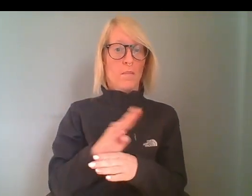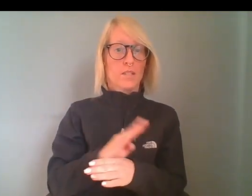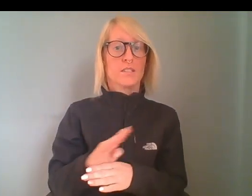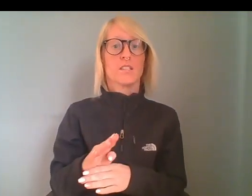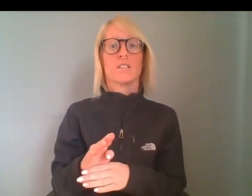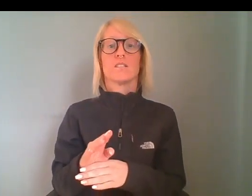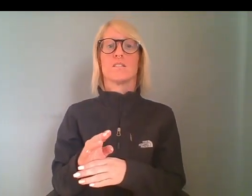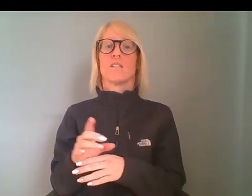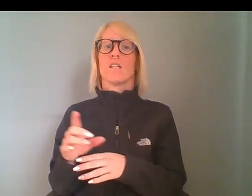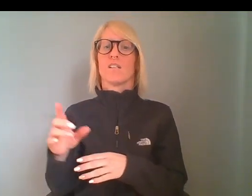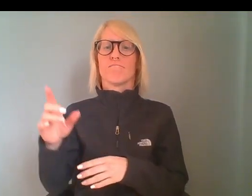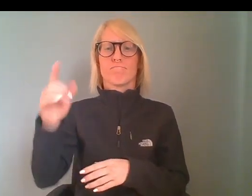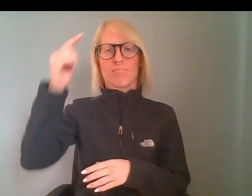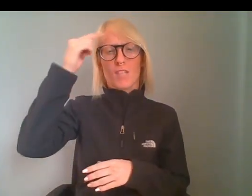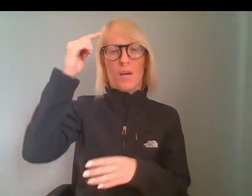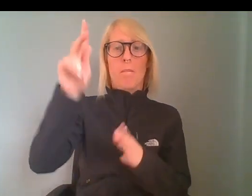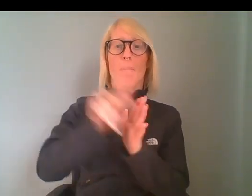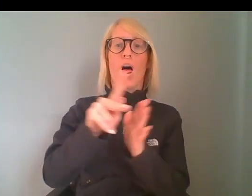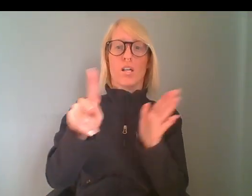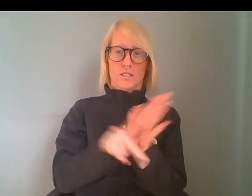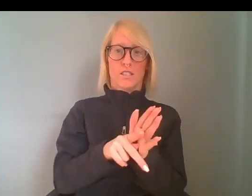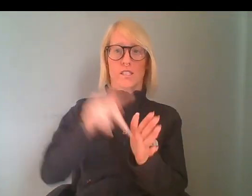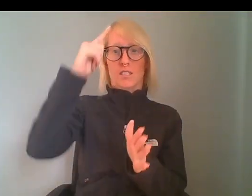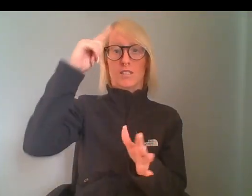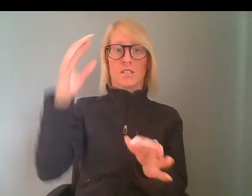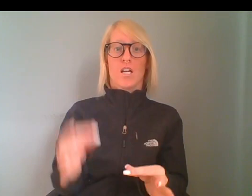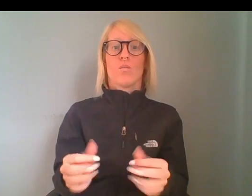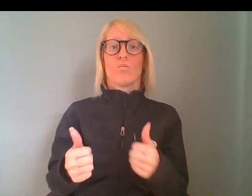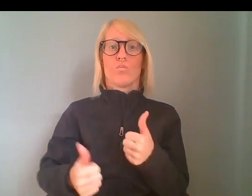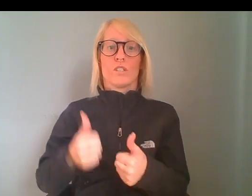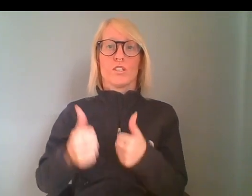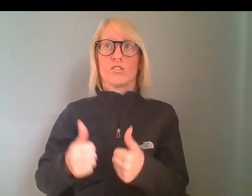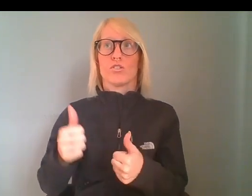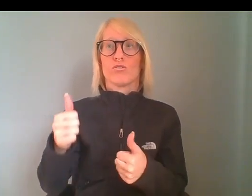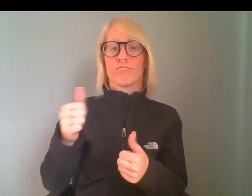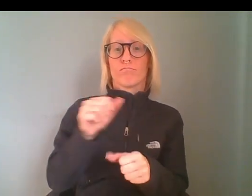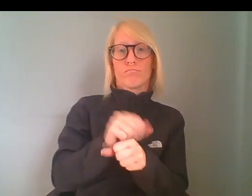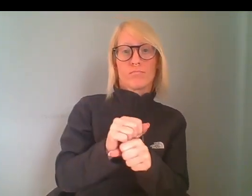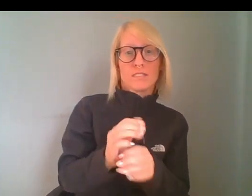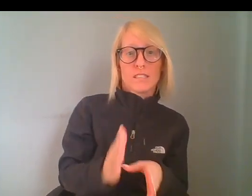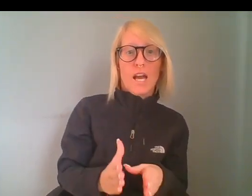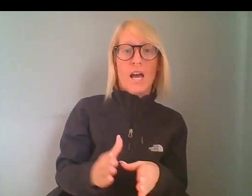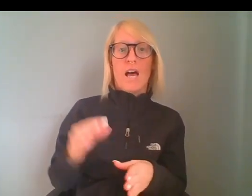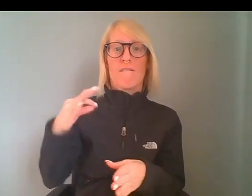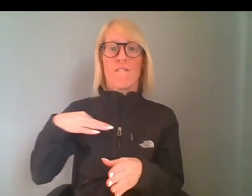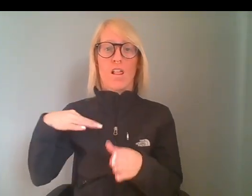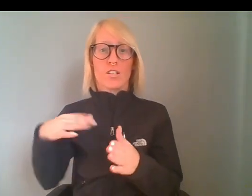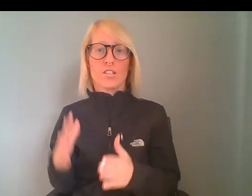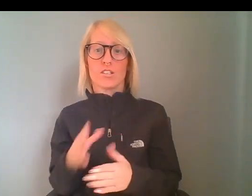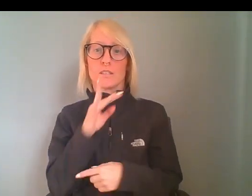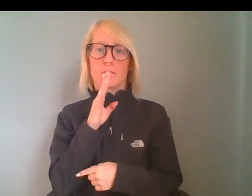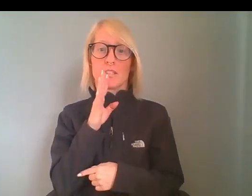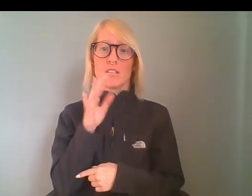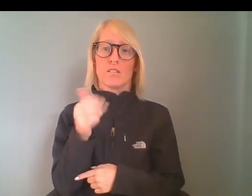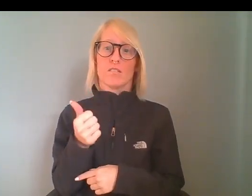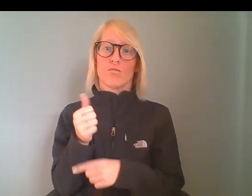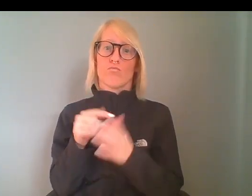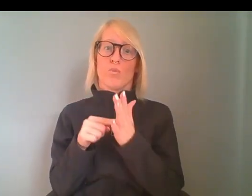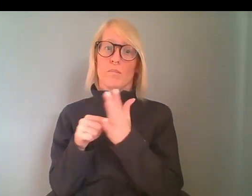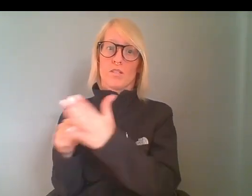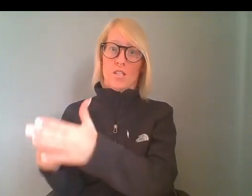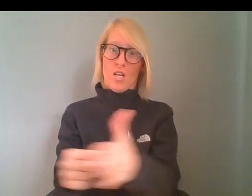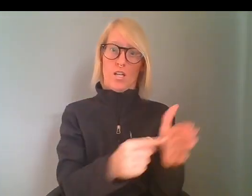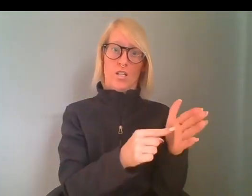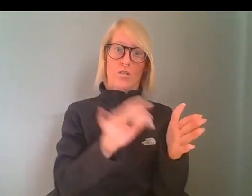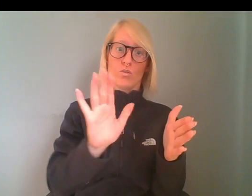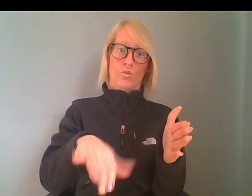are saying, staff are saying, and you just really think strategically about that. If you can fix this by having a policy, or if you